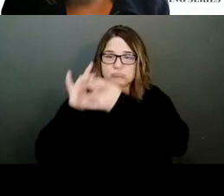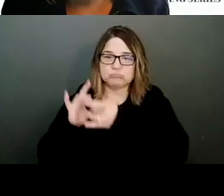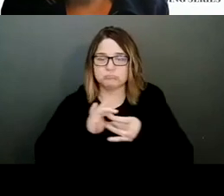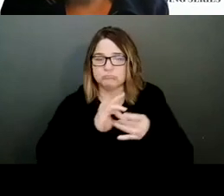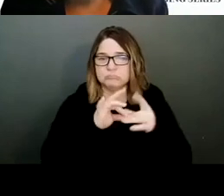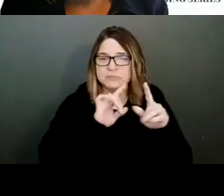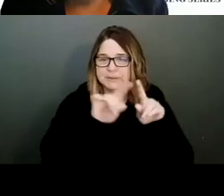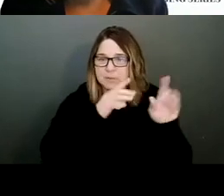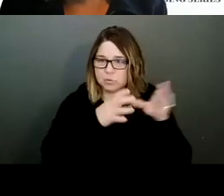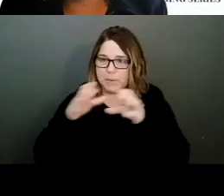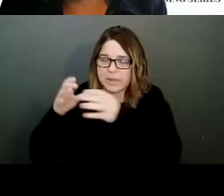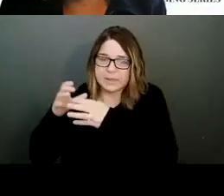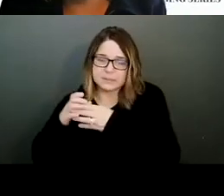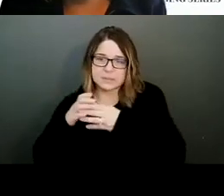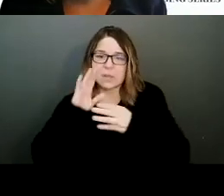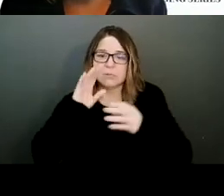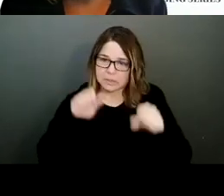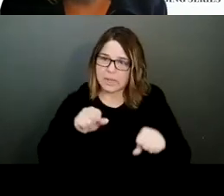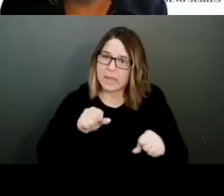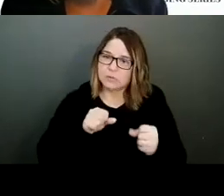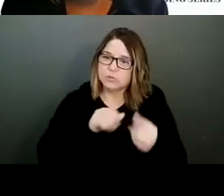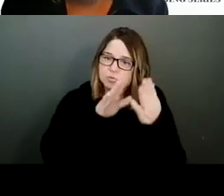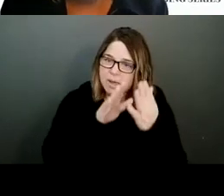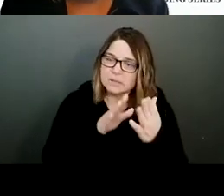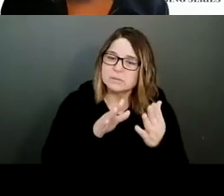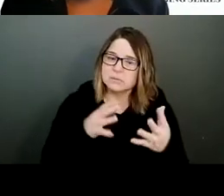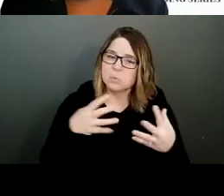address barriers to the well-being and participation of older people